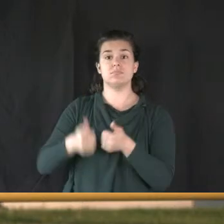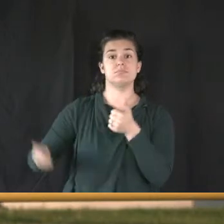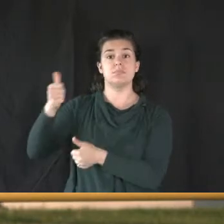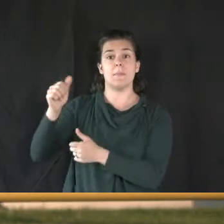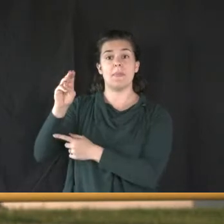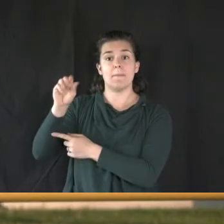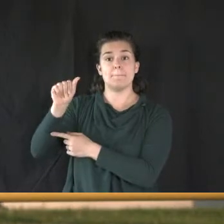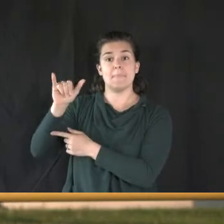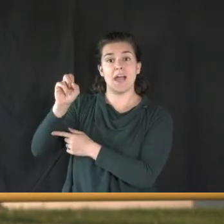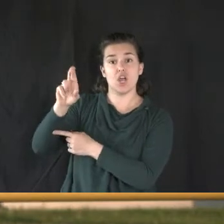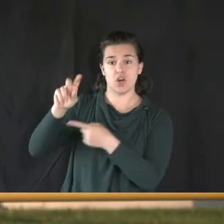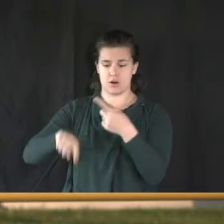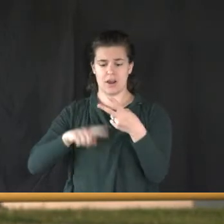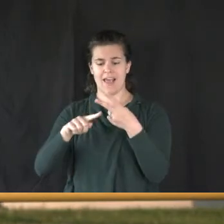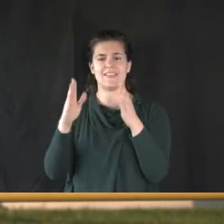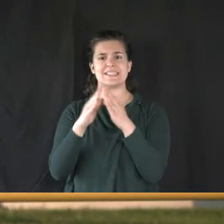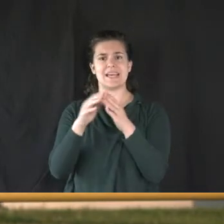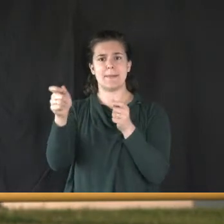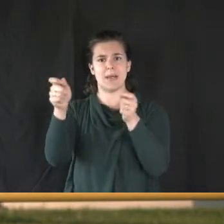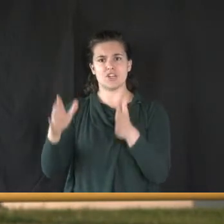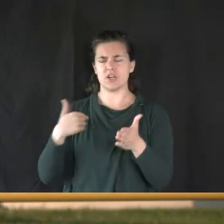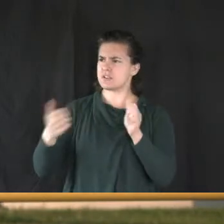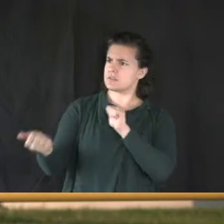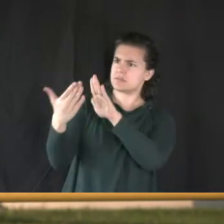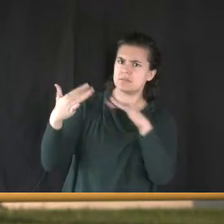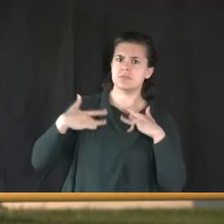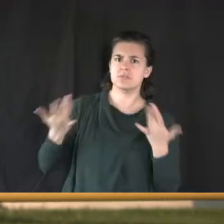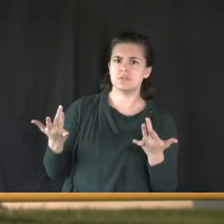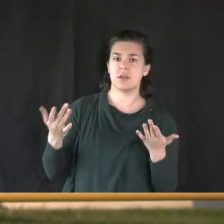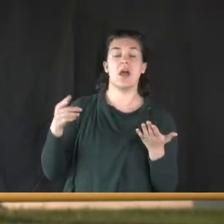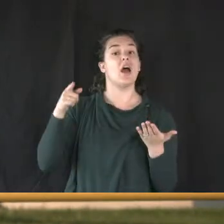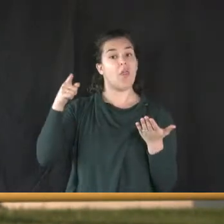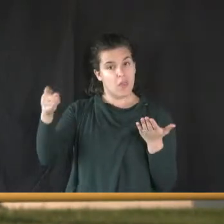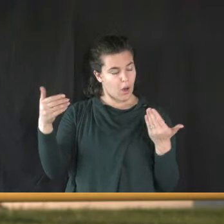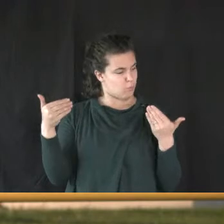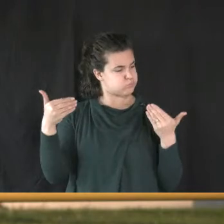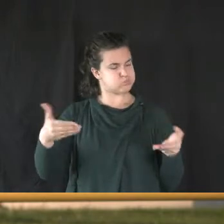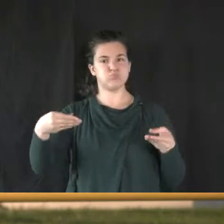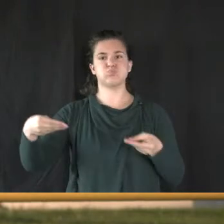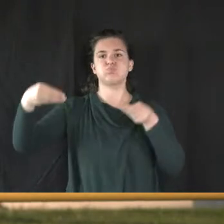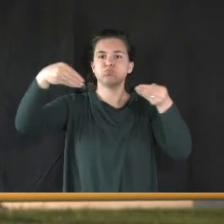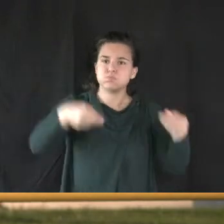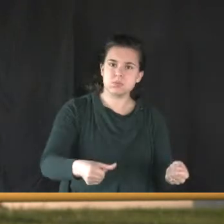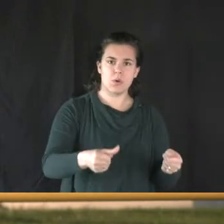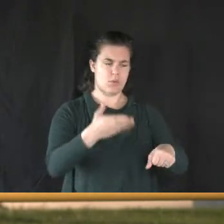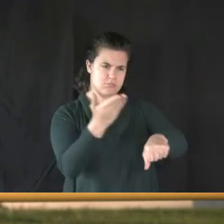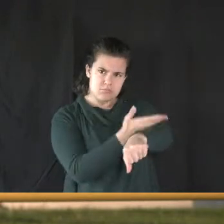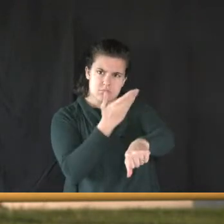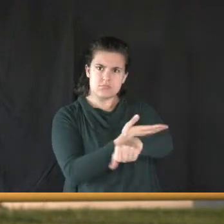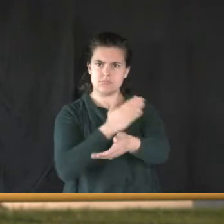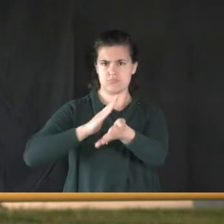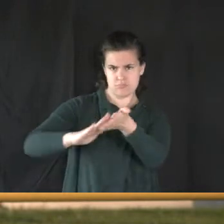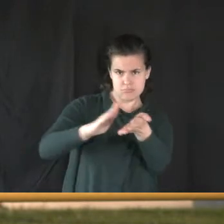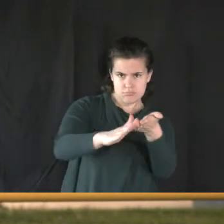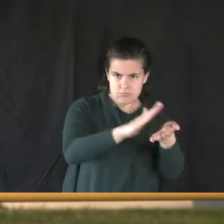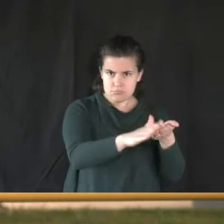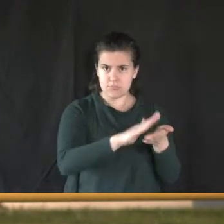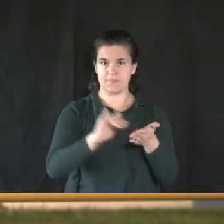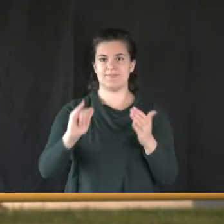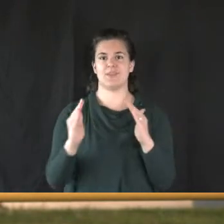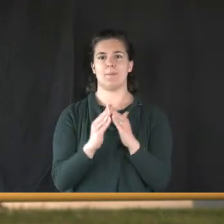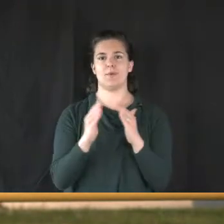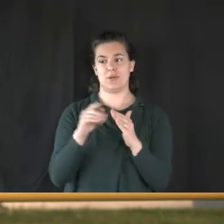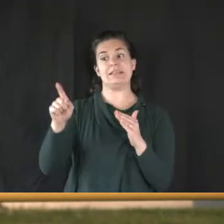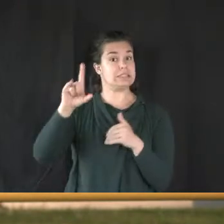manager, and to their credit, they invested the resources needed to clean up the community. That